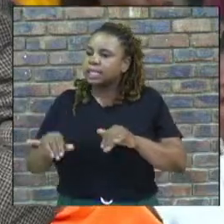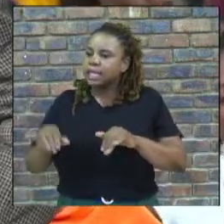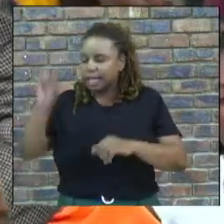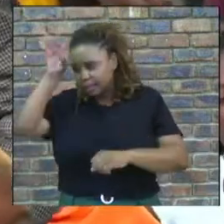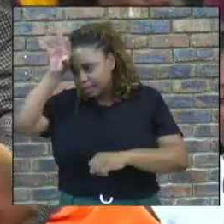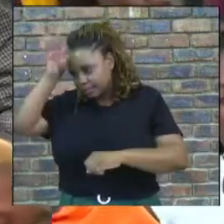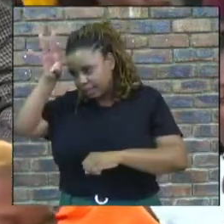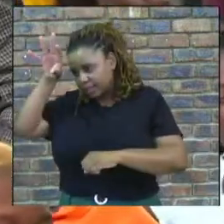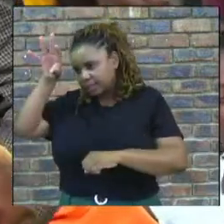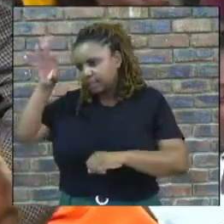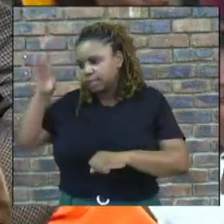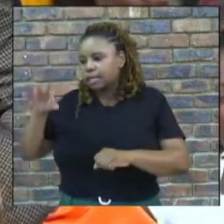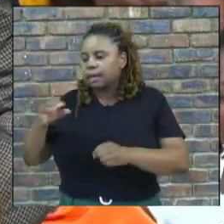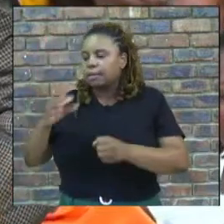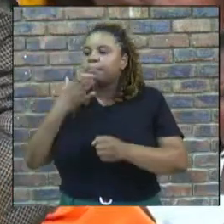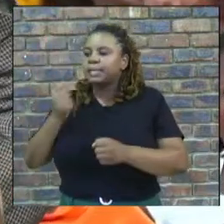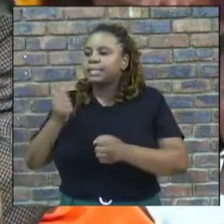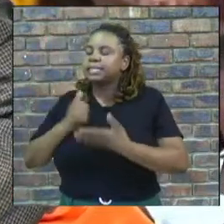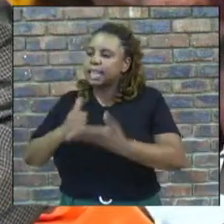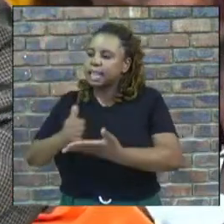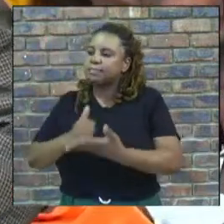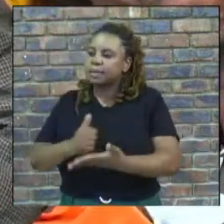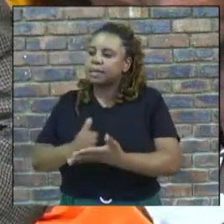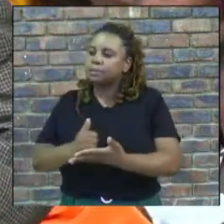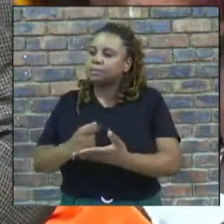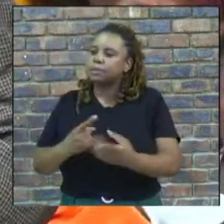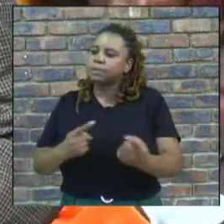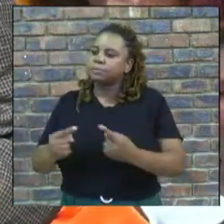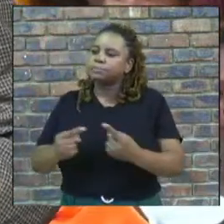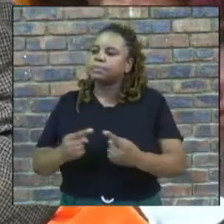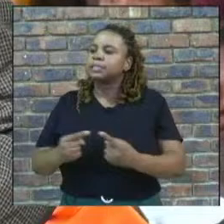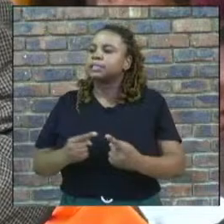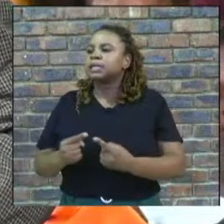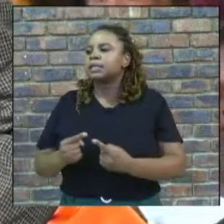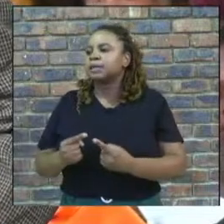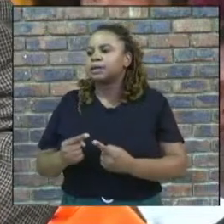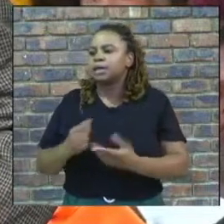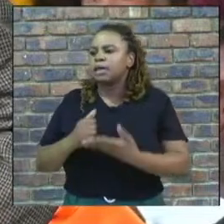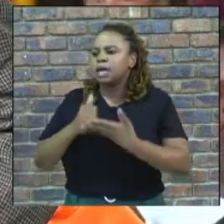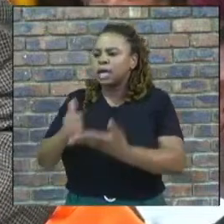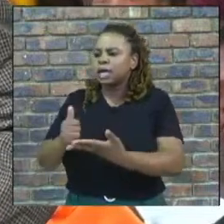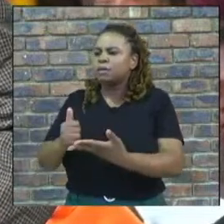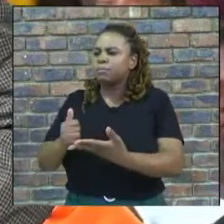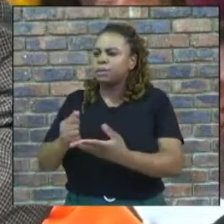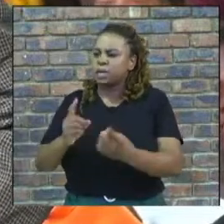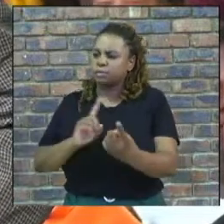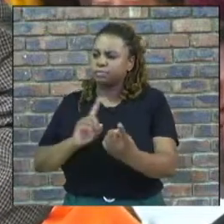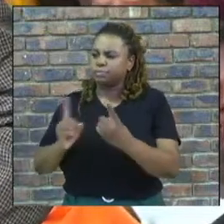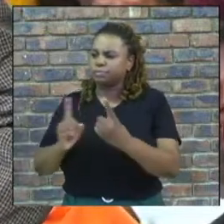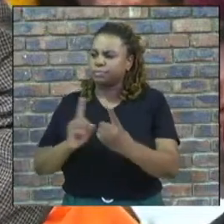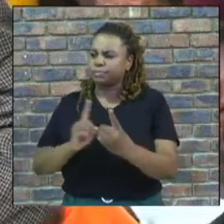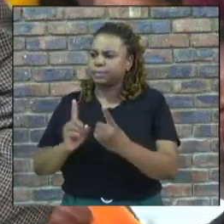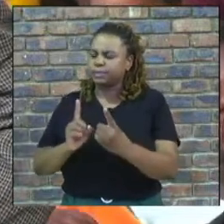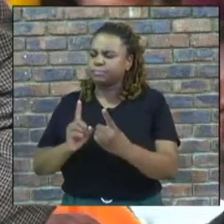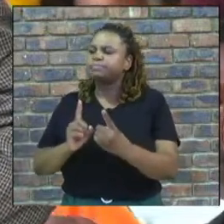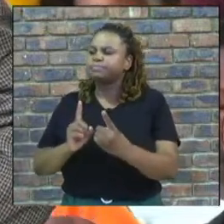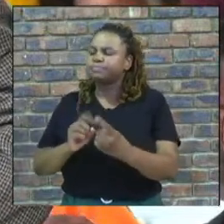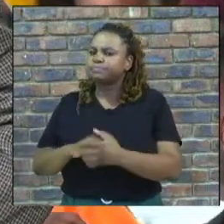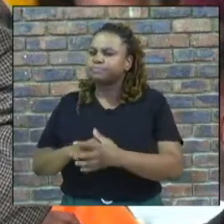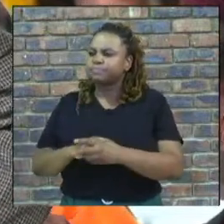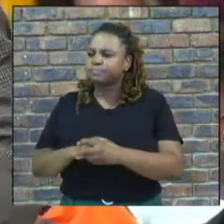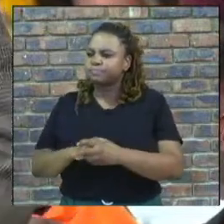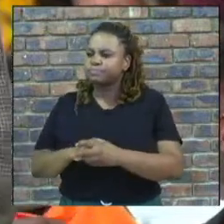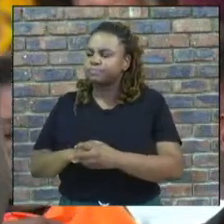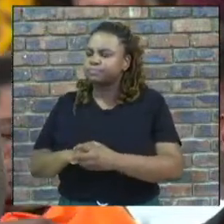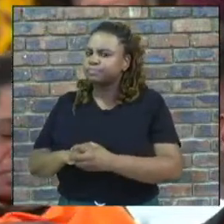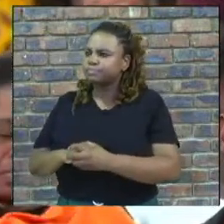bazuzani because of kwamanje ngathi ama capital yiwasazuza abantu basavaleleke ngaphandle. The